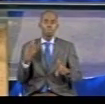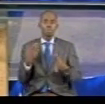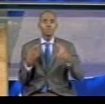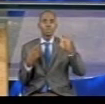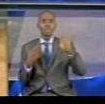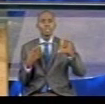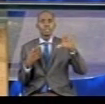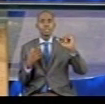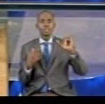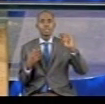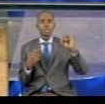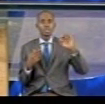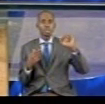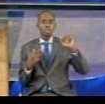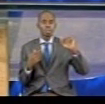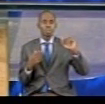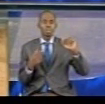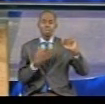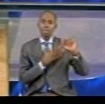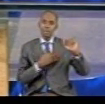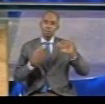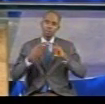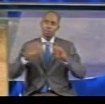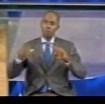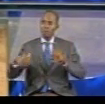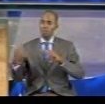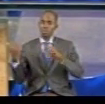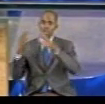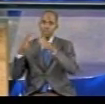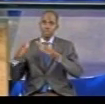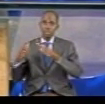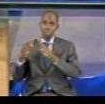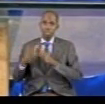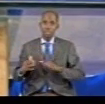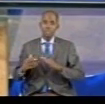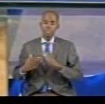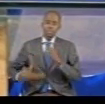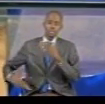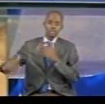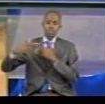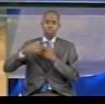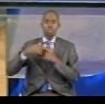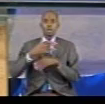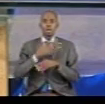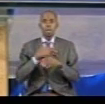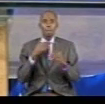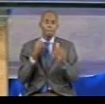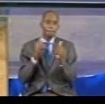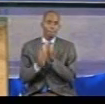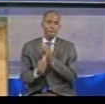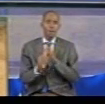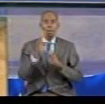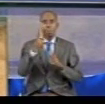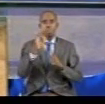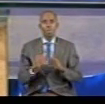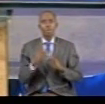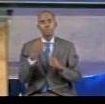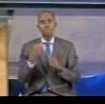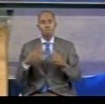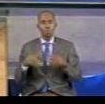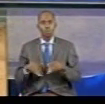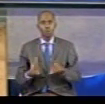and from Ezion-Gaba, we turned and passed by the way of